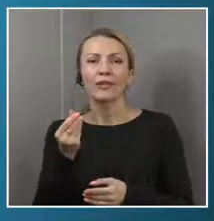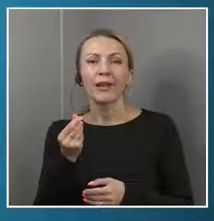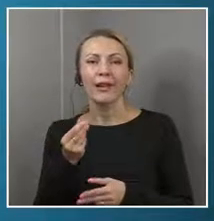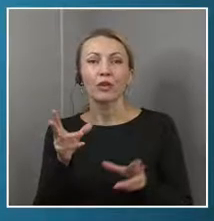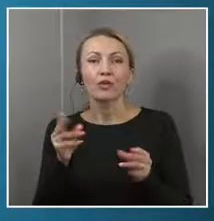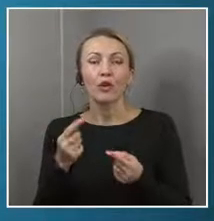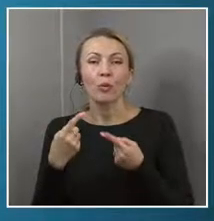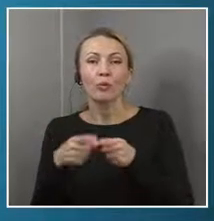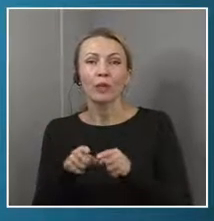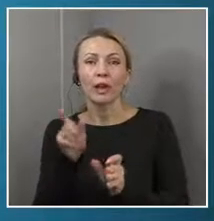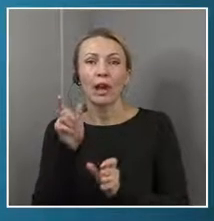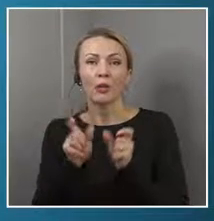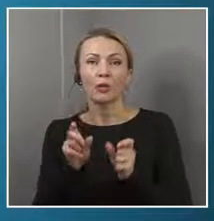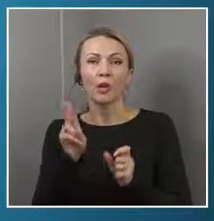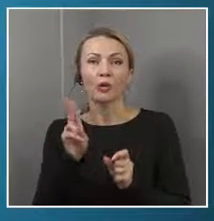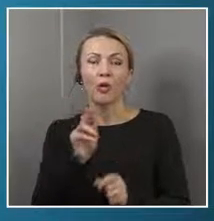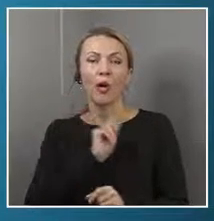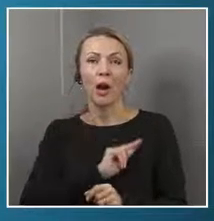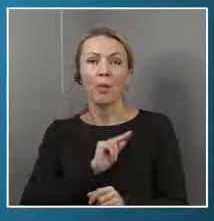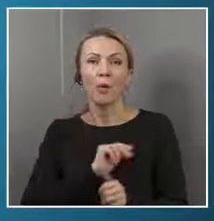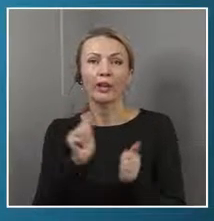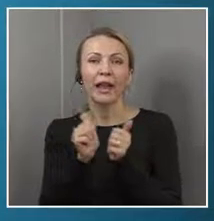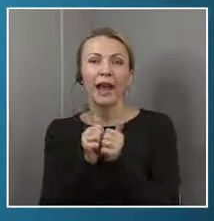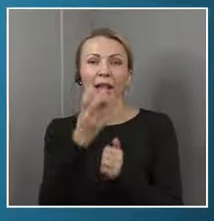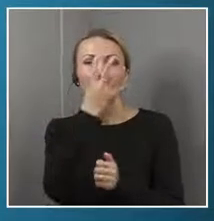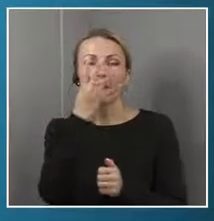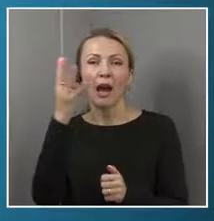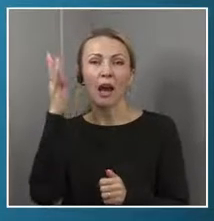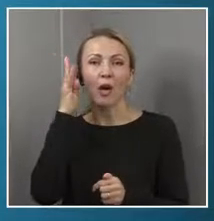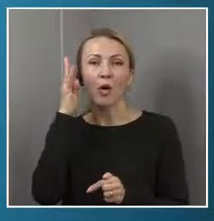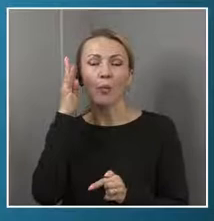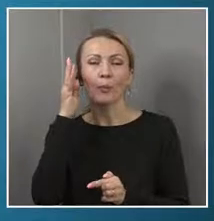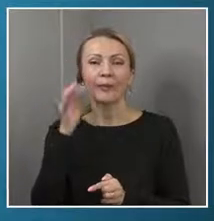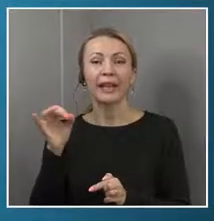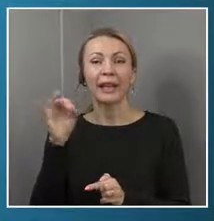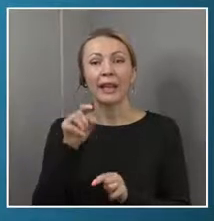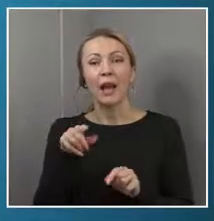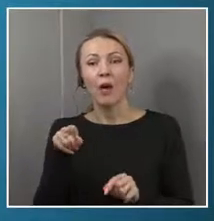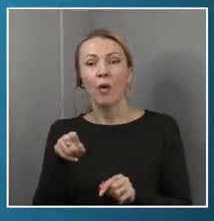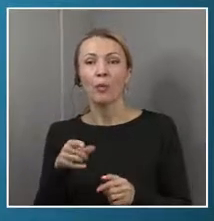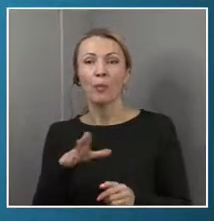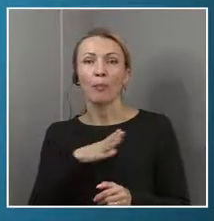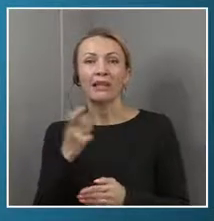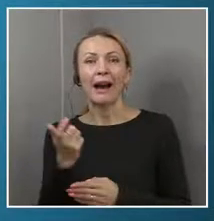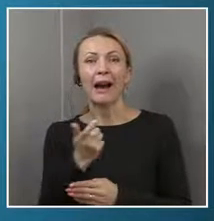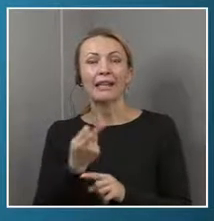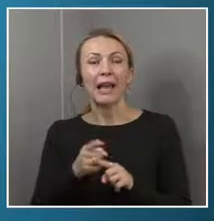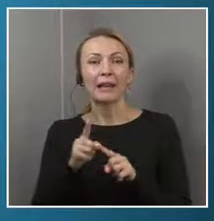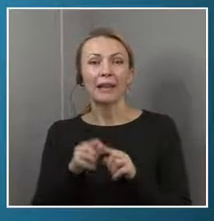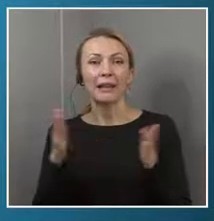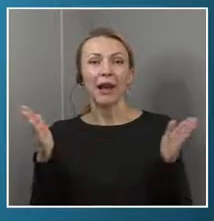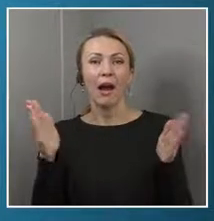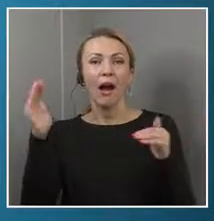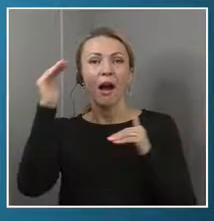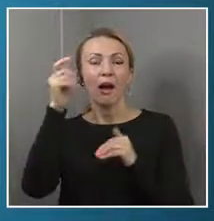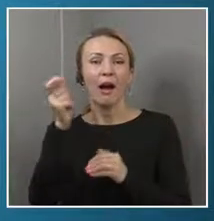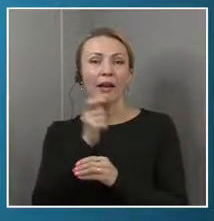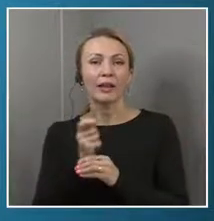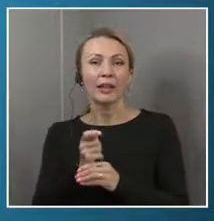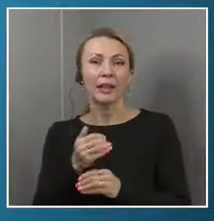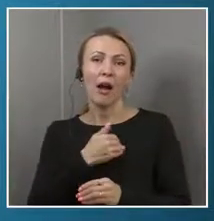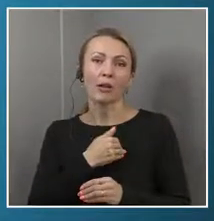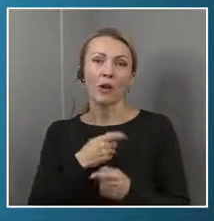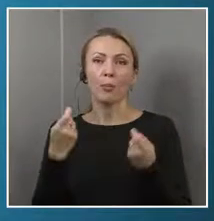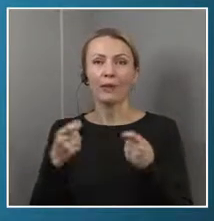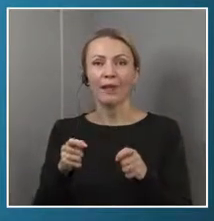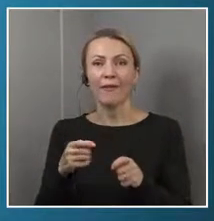was able to take on commissions elsewhere at his own will. And in Baroque Rome, Pietro da Cortona